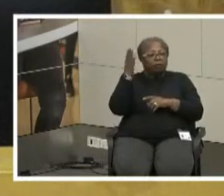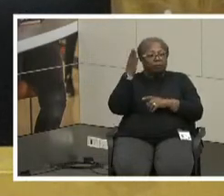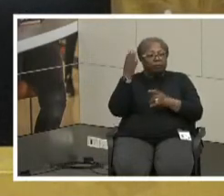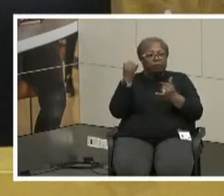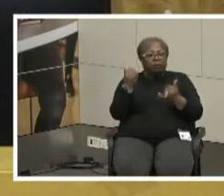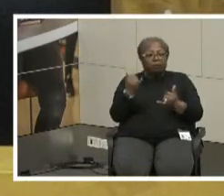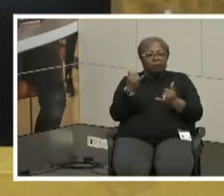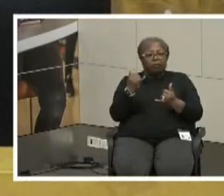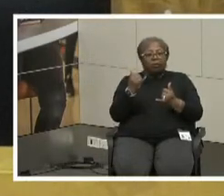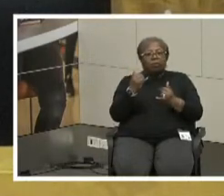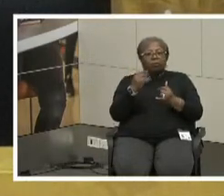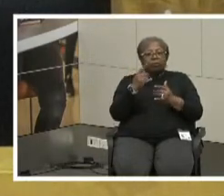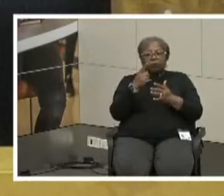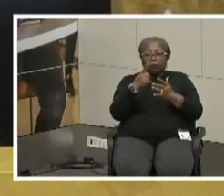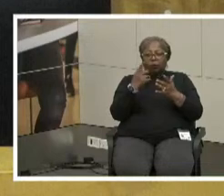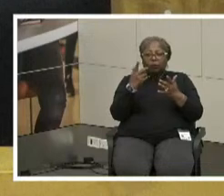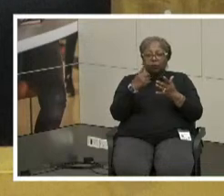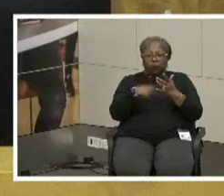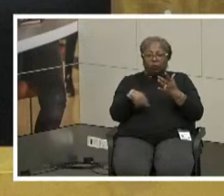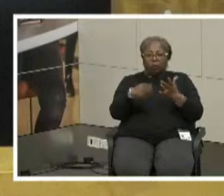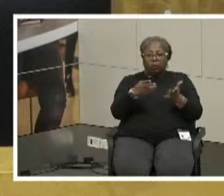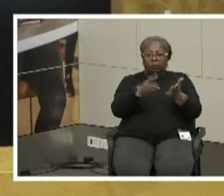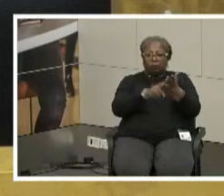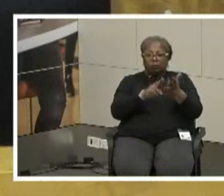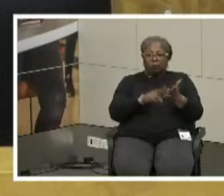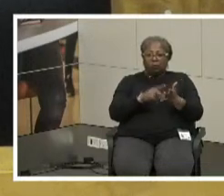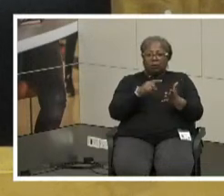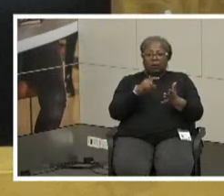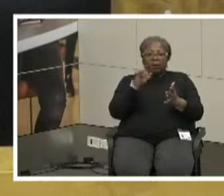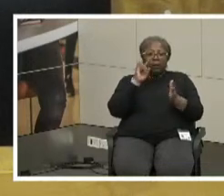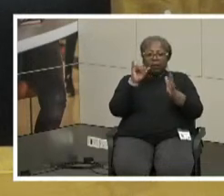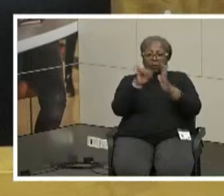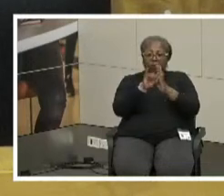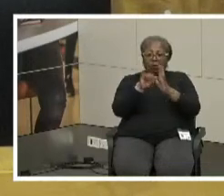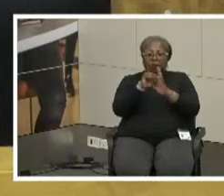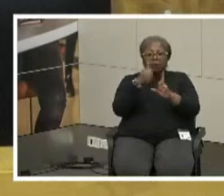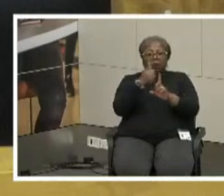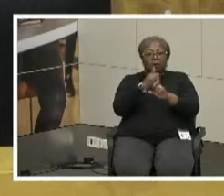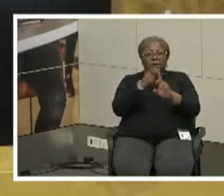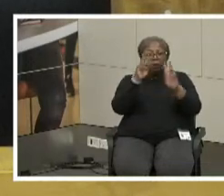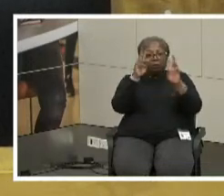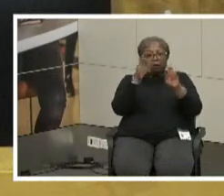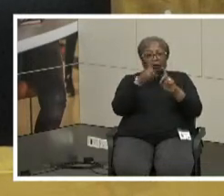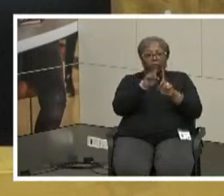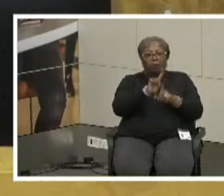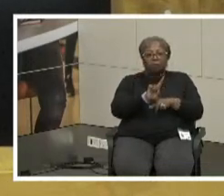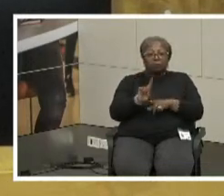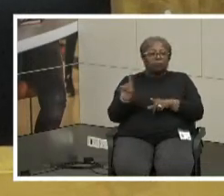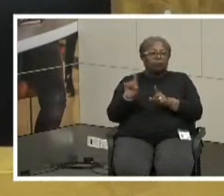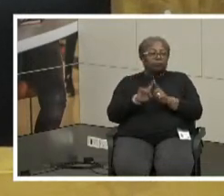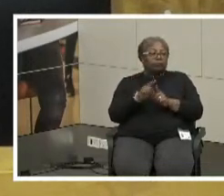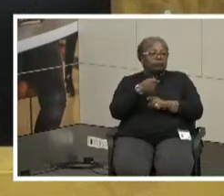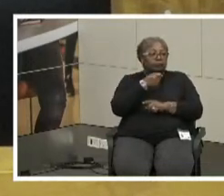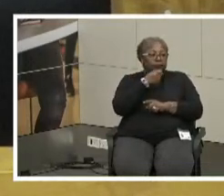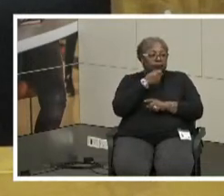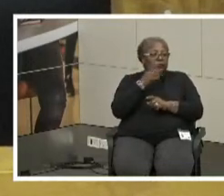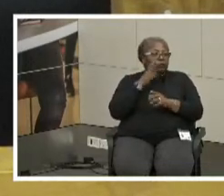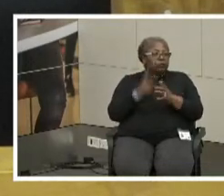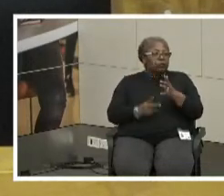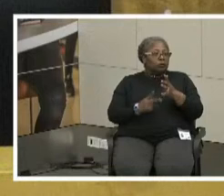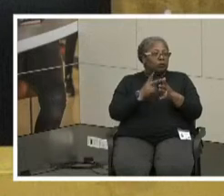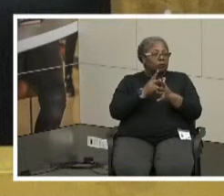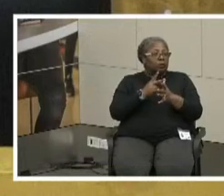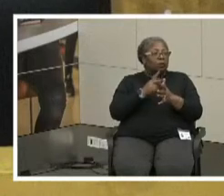this time in the order in which they signed in this evening please identify yourself in your topic when you step up to the microphone we will prioritize